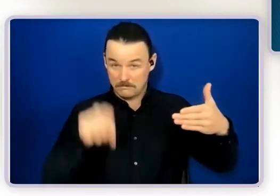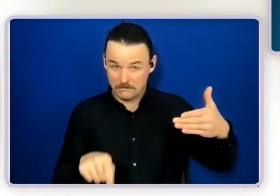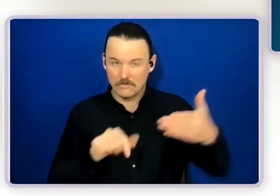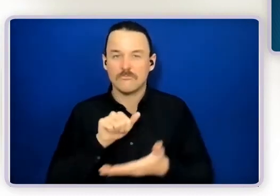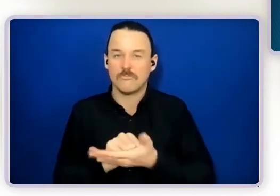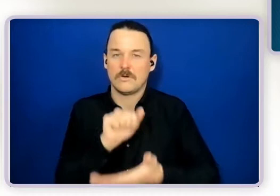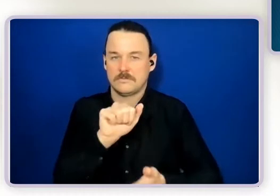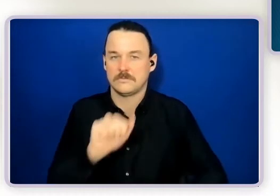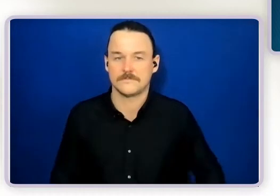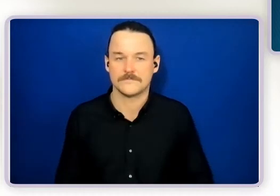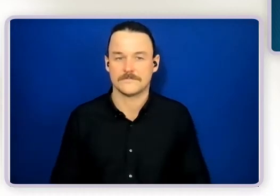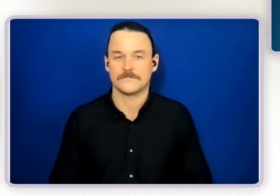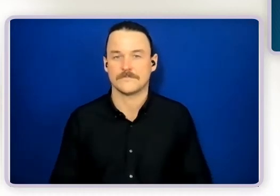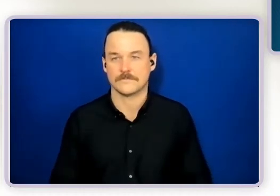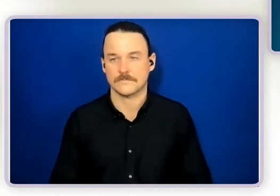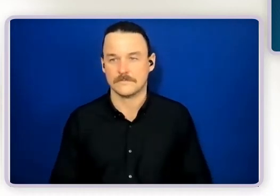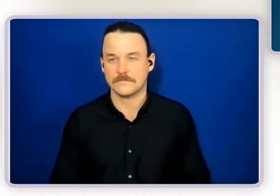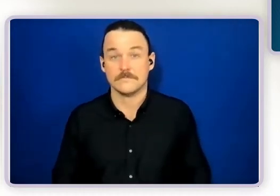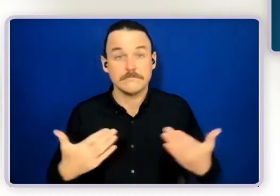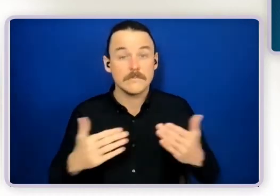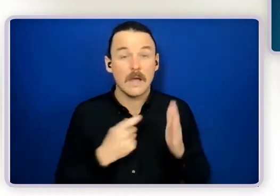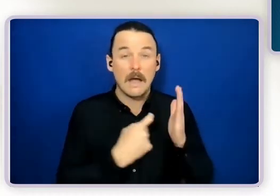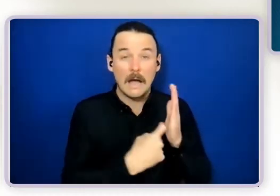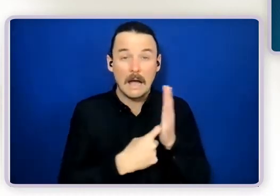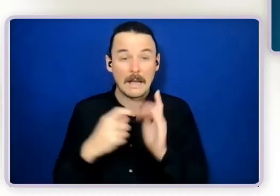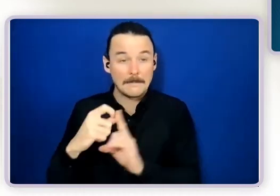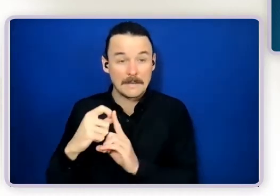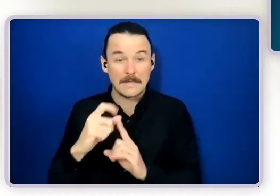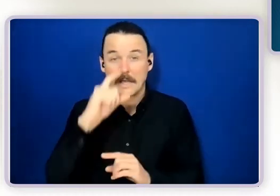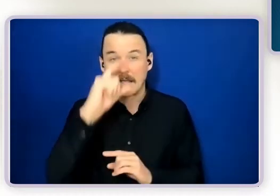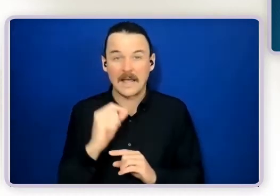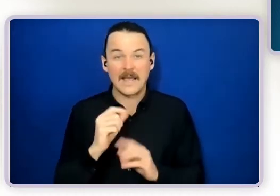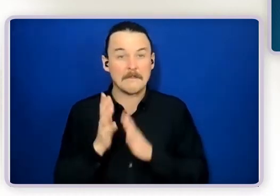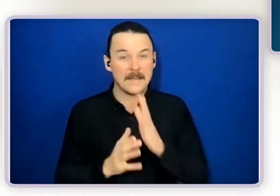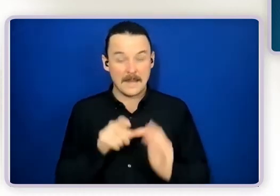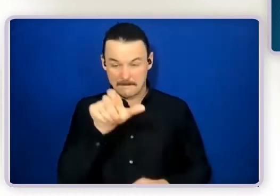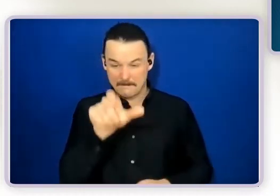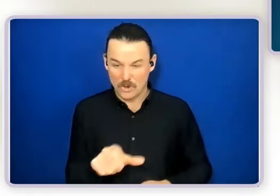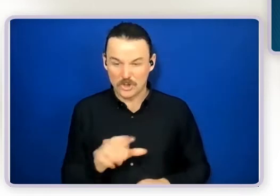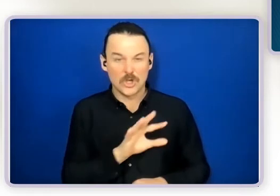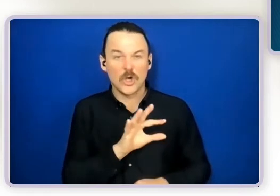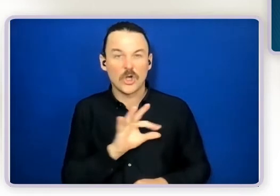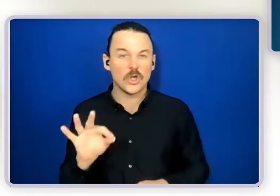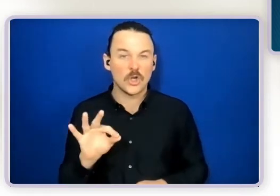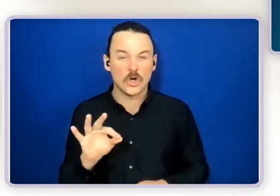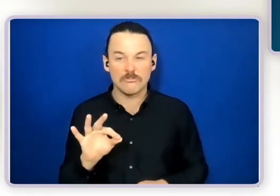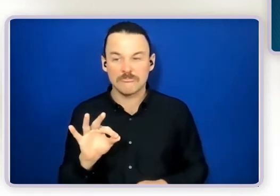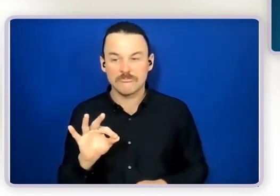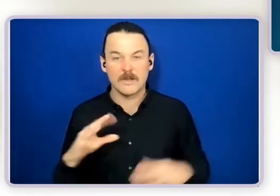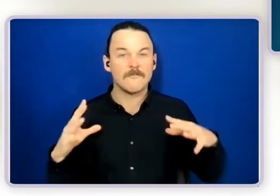A restrictive practice can limit personal freedom and the person's ability to engage in activities of daily